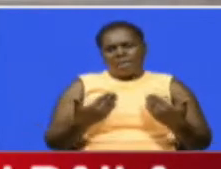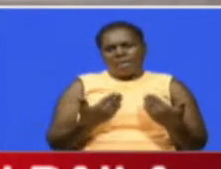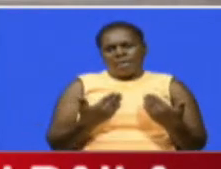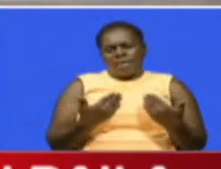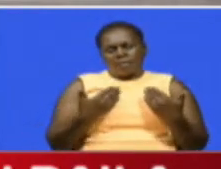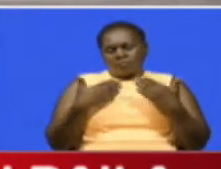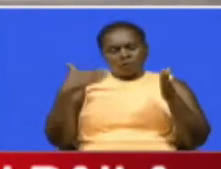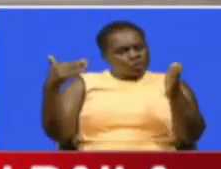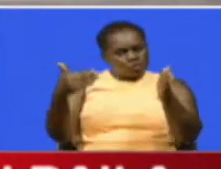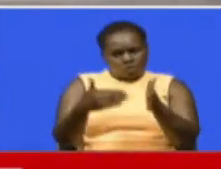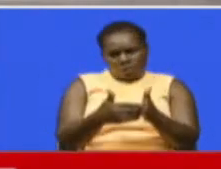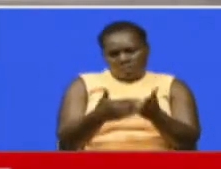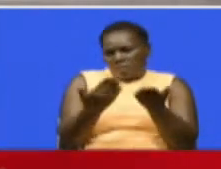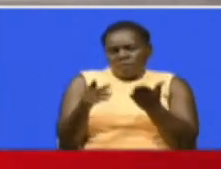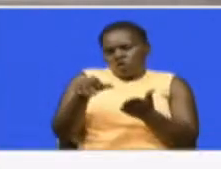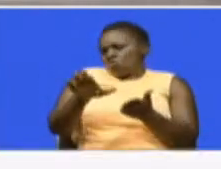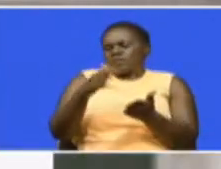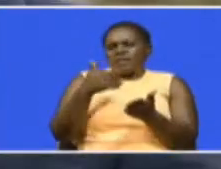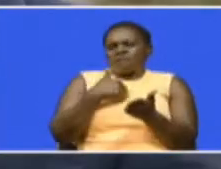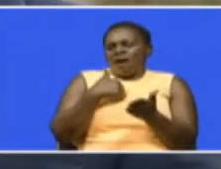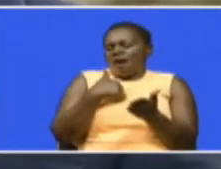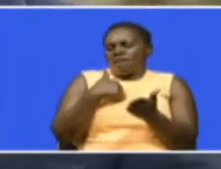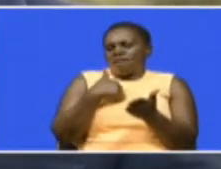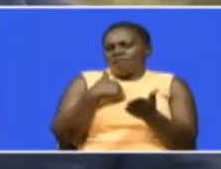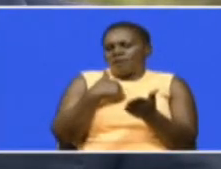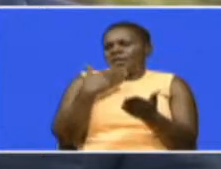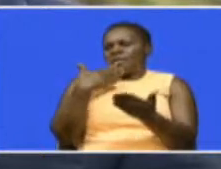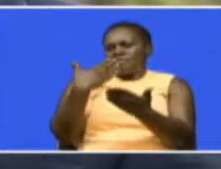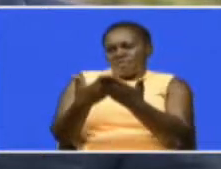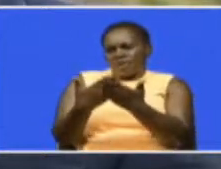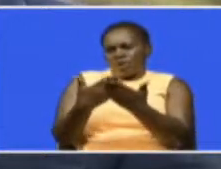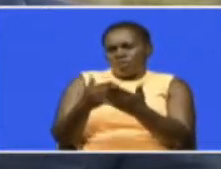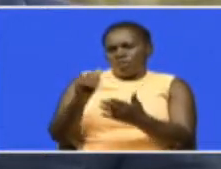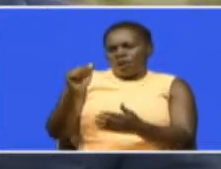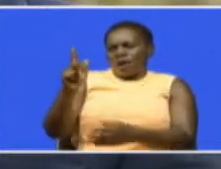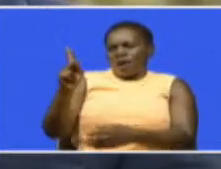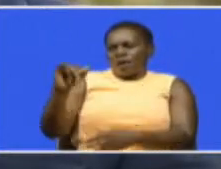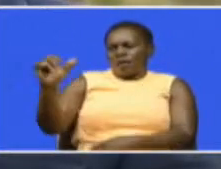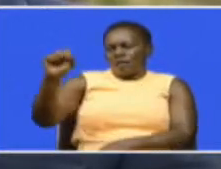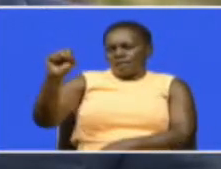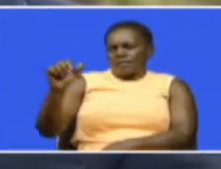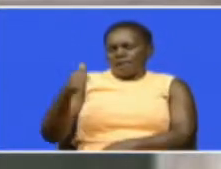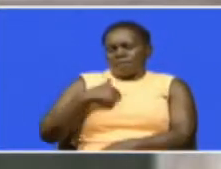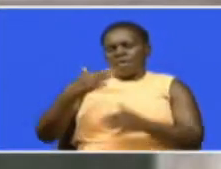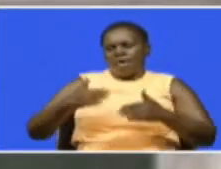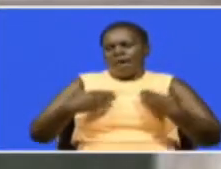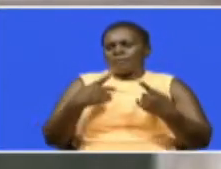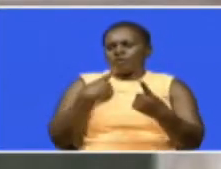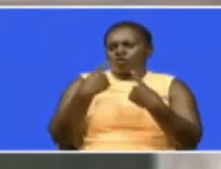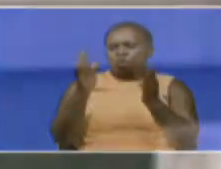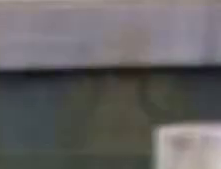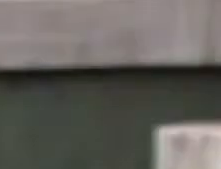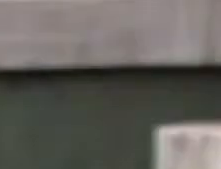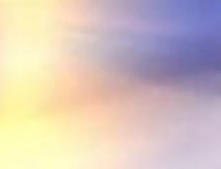to end it there unless you have anything else to say. Thank you so much, Akisa. Thank you. It's a pleasure talking to you. Thank you.